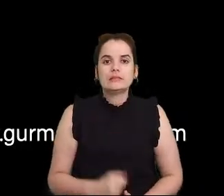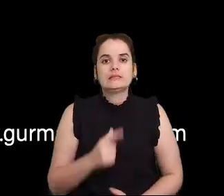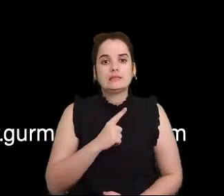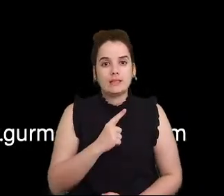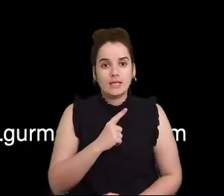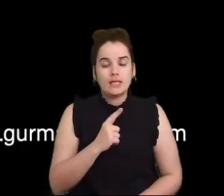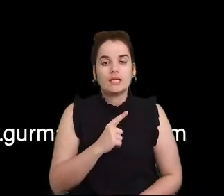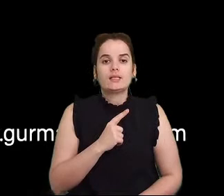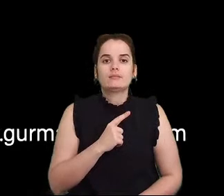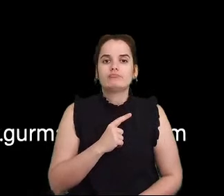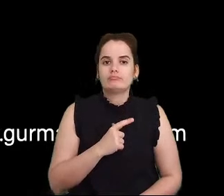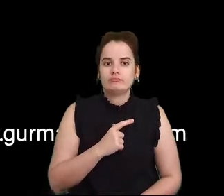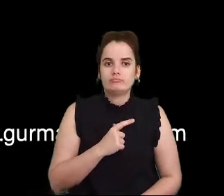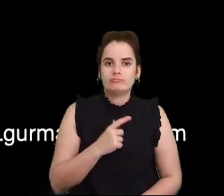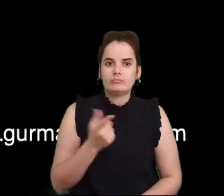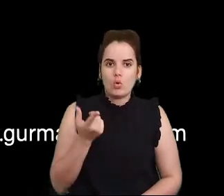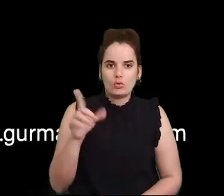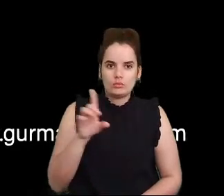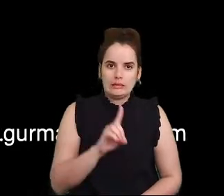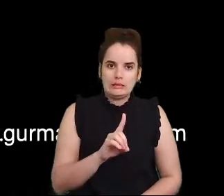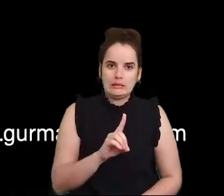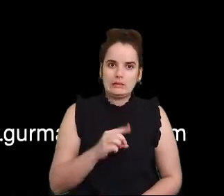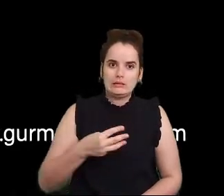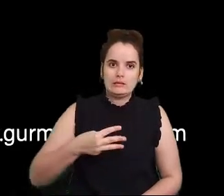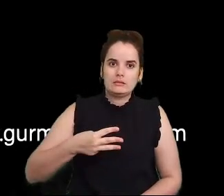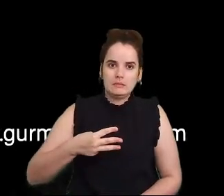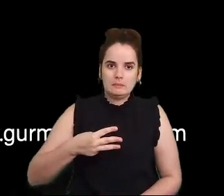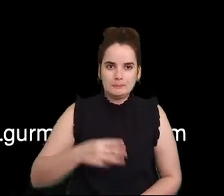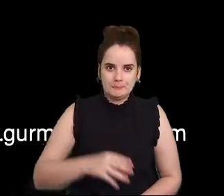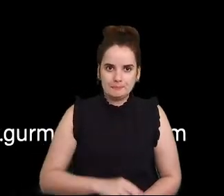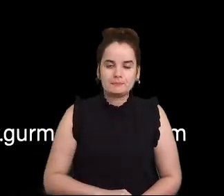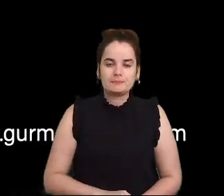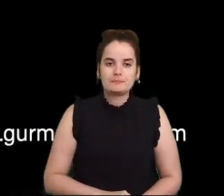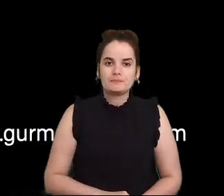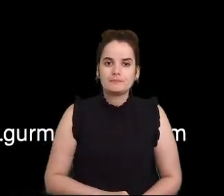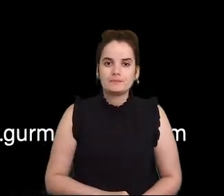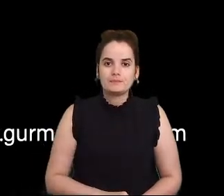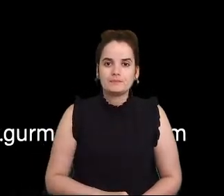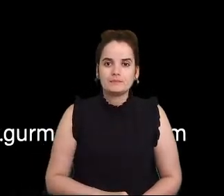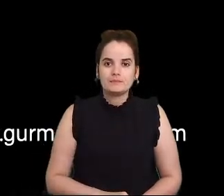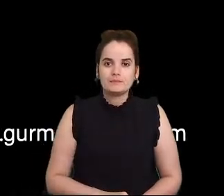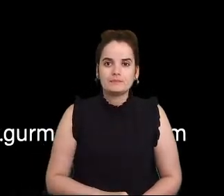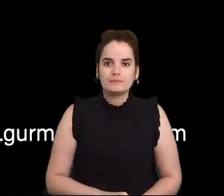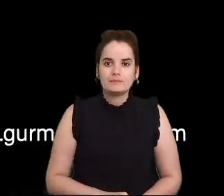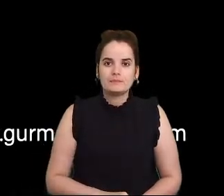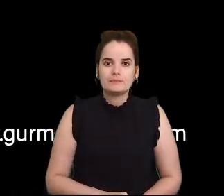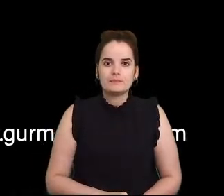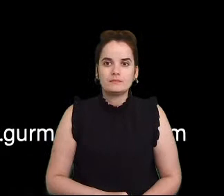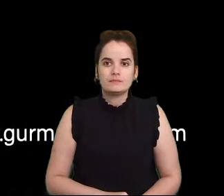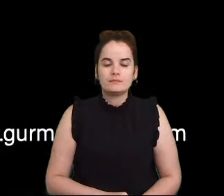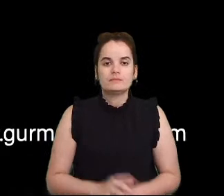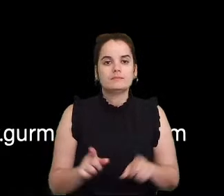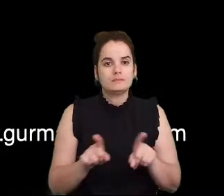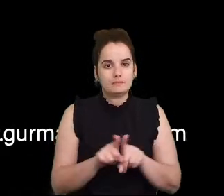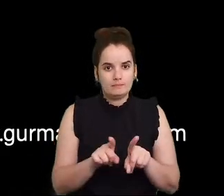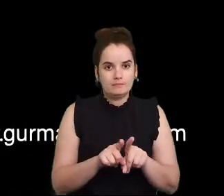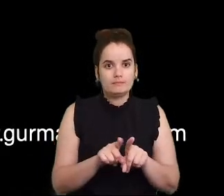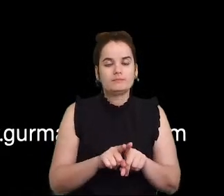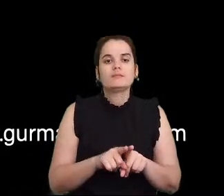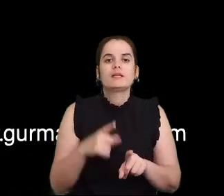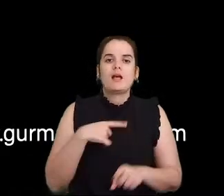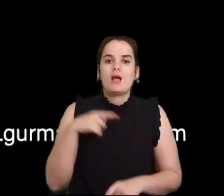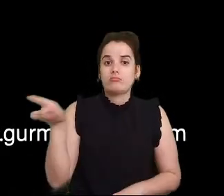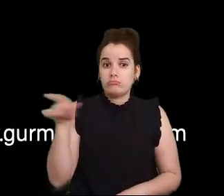same person that created D3. Mike Bostock is the founder of D3, is also the founder of